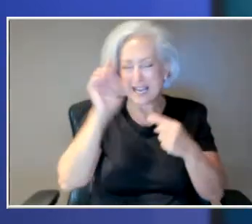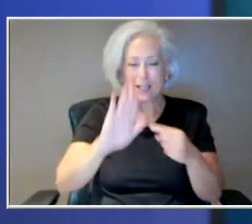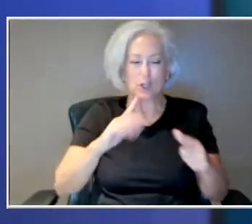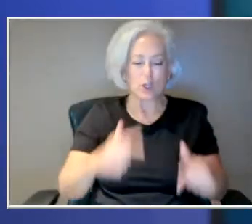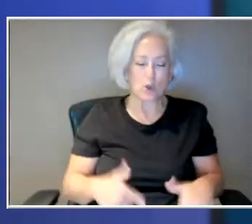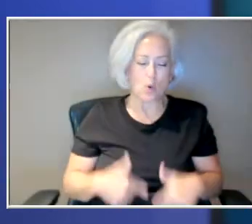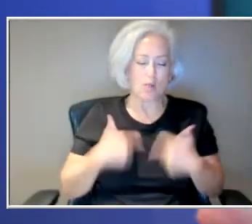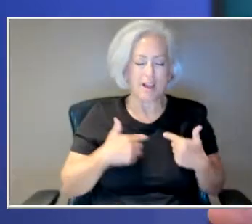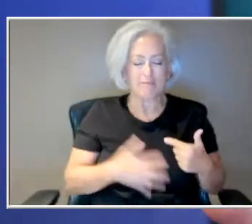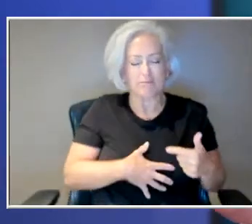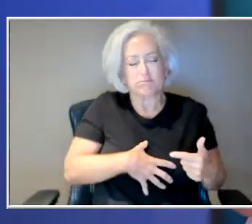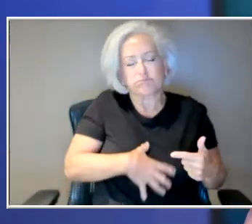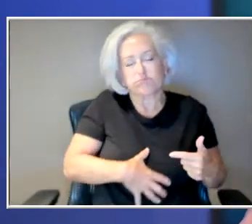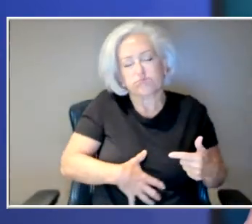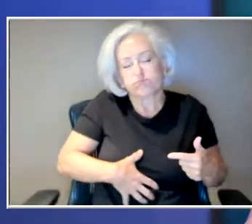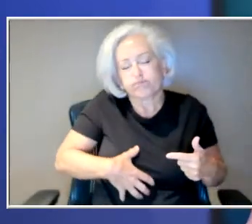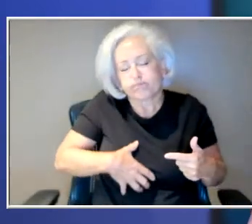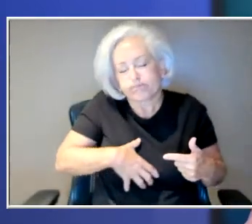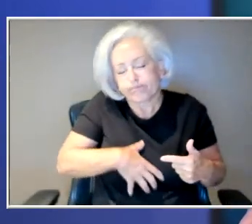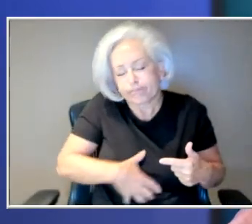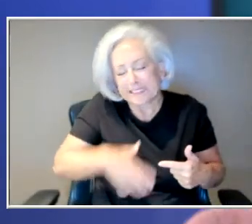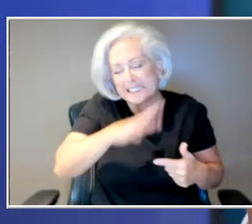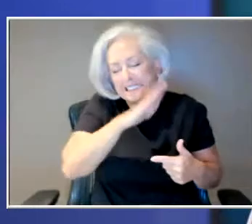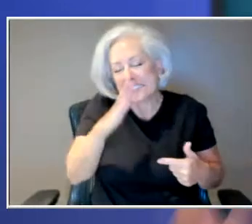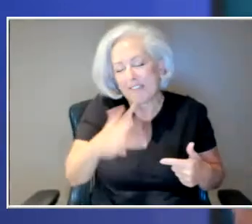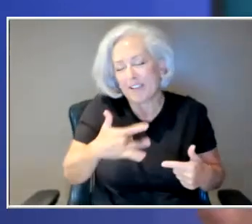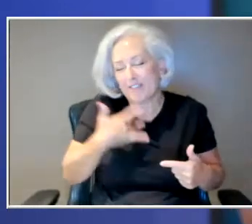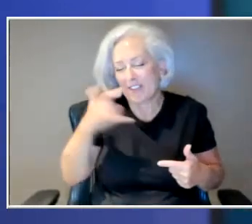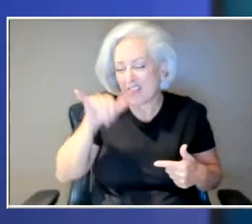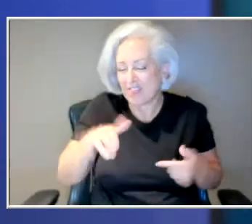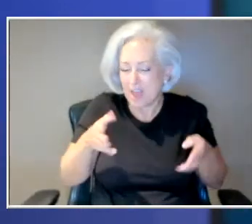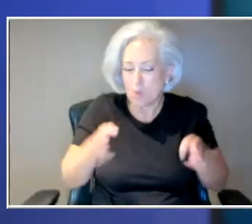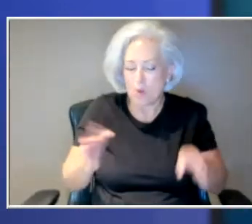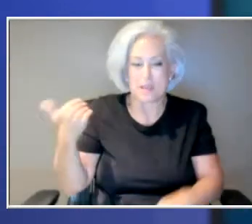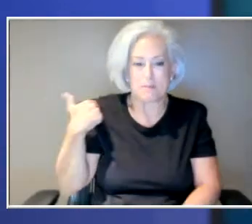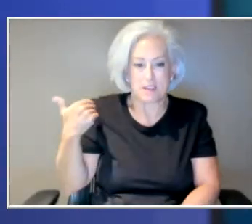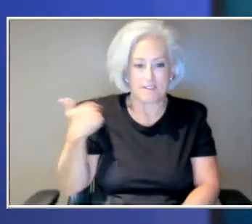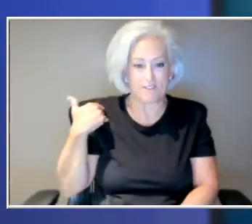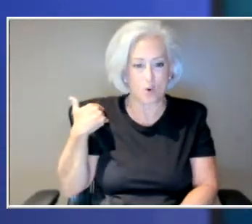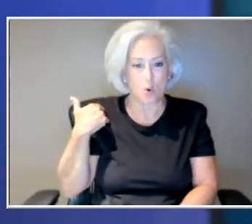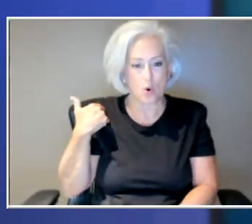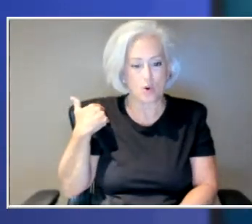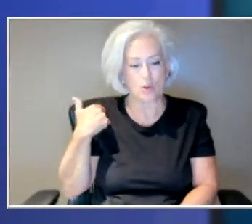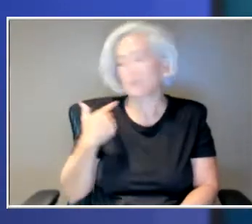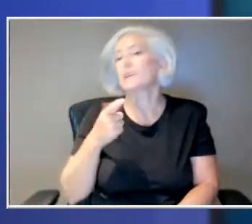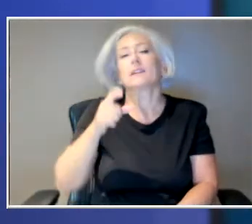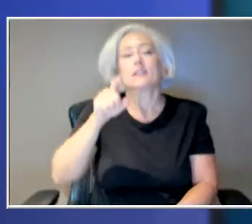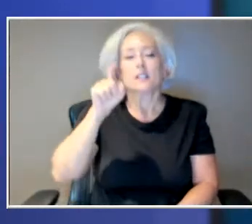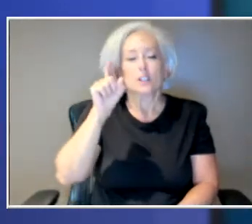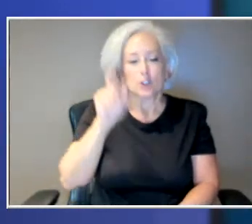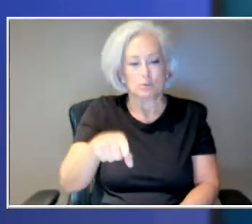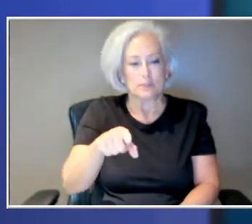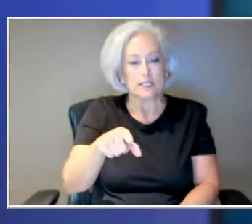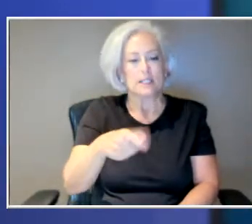stomach, and you've never felt anything like this, you've got to work with